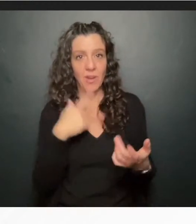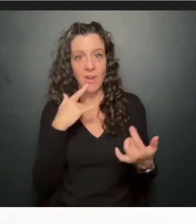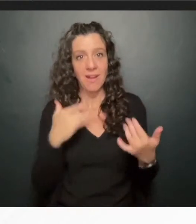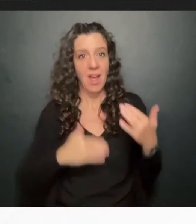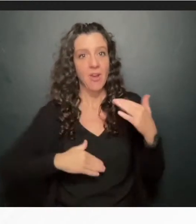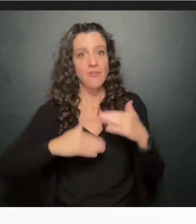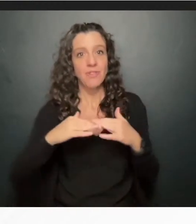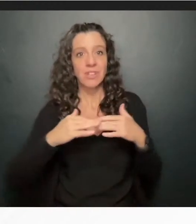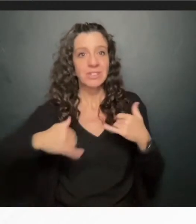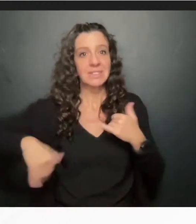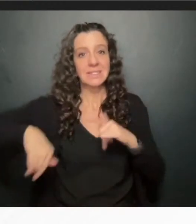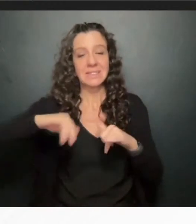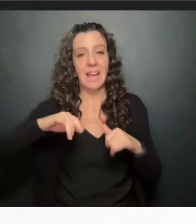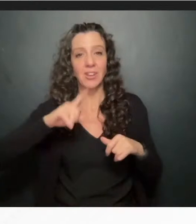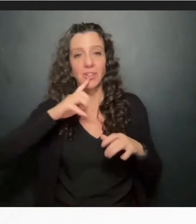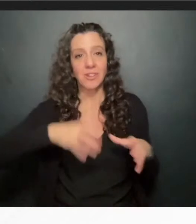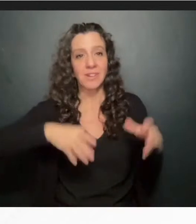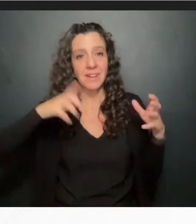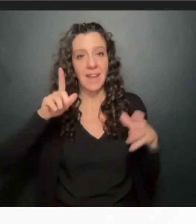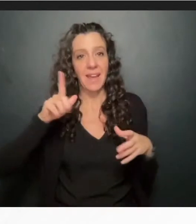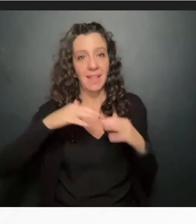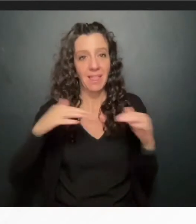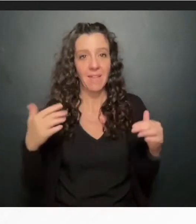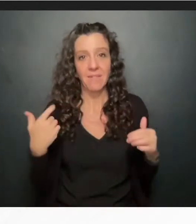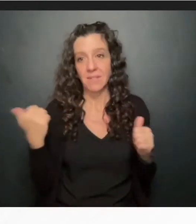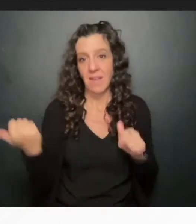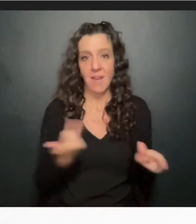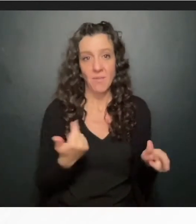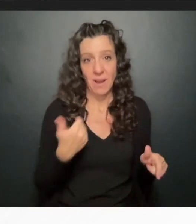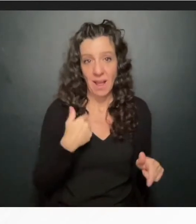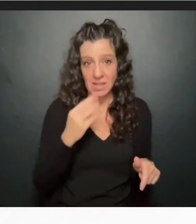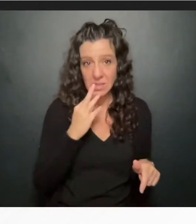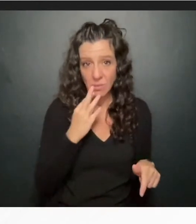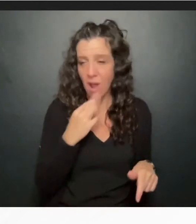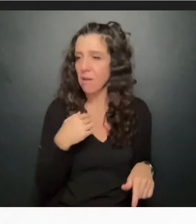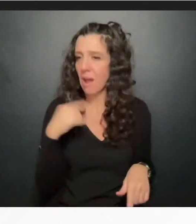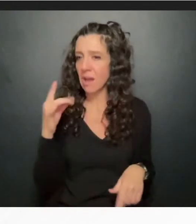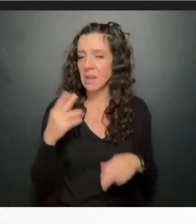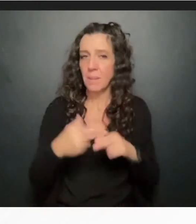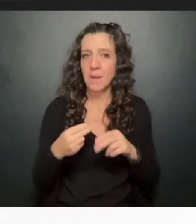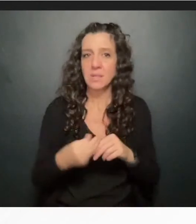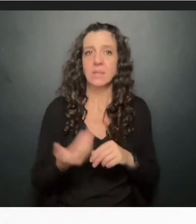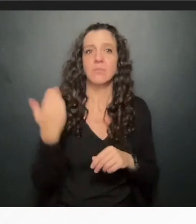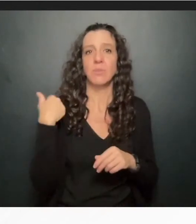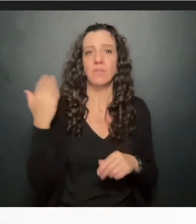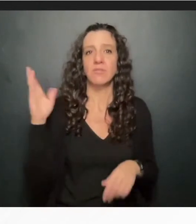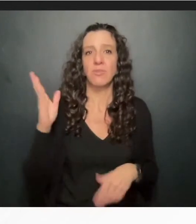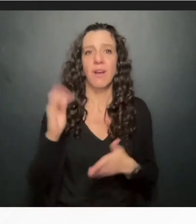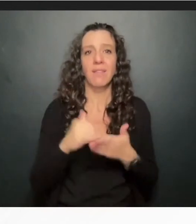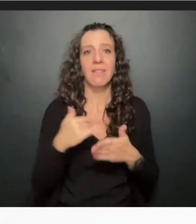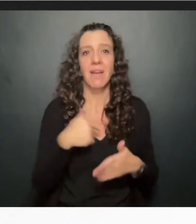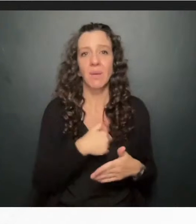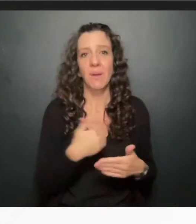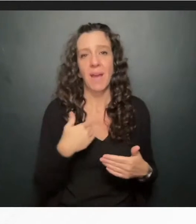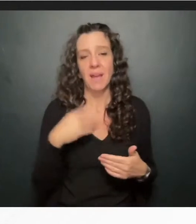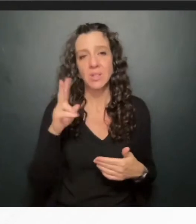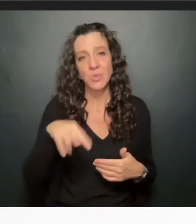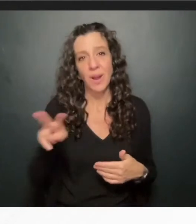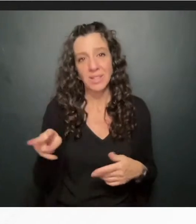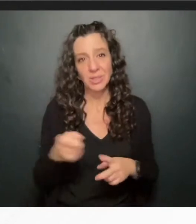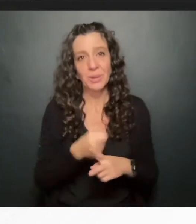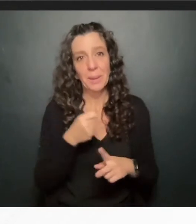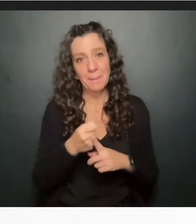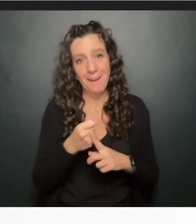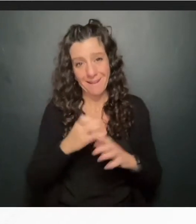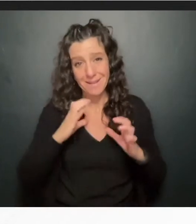tank levels. Everybody has water. I did mention previously in the presentation that we did have 22 affected